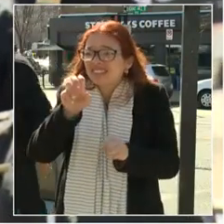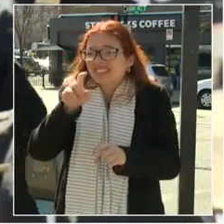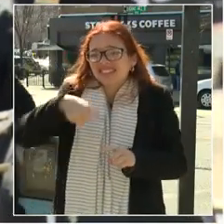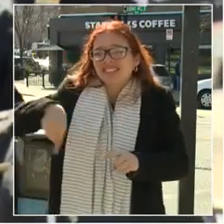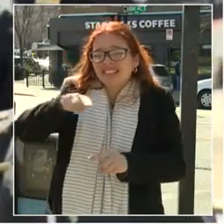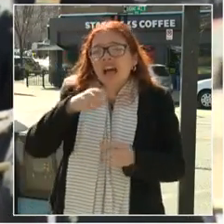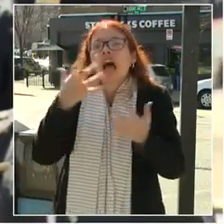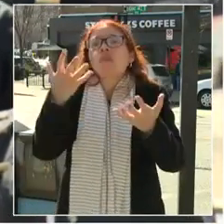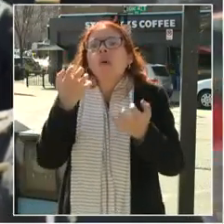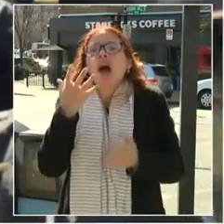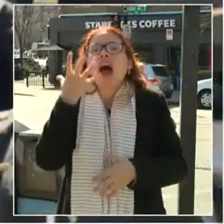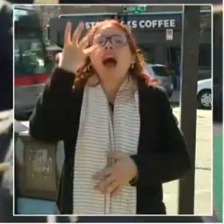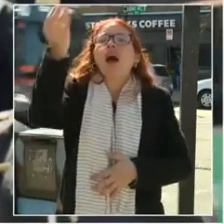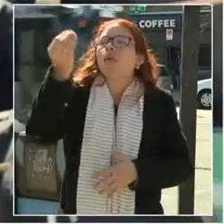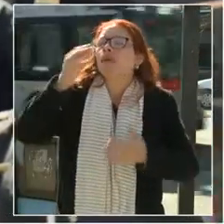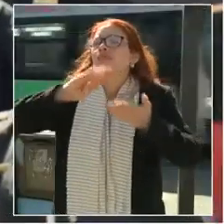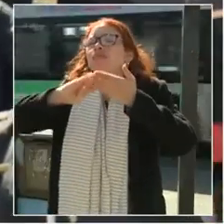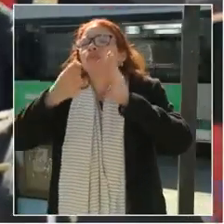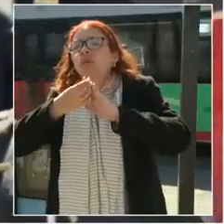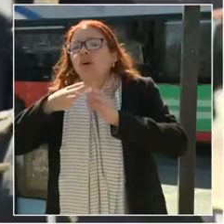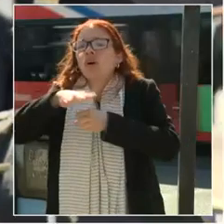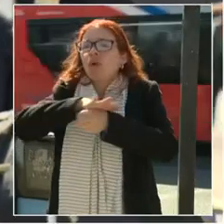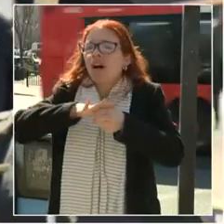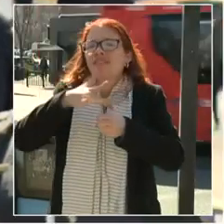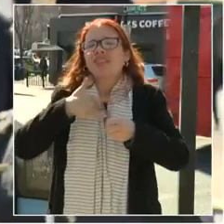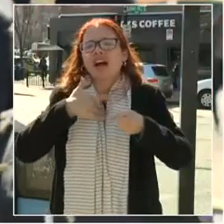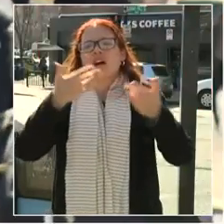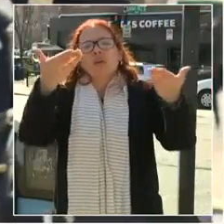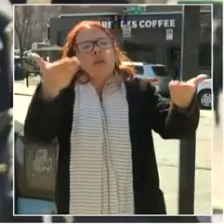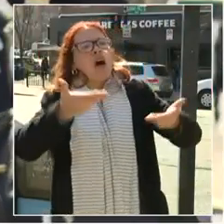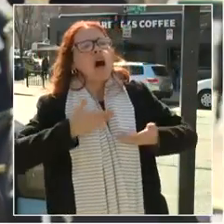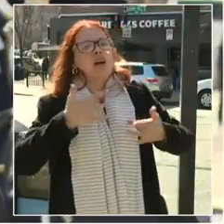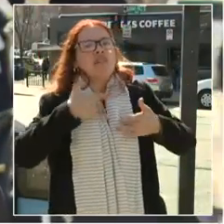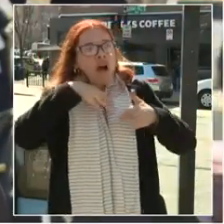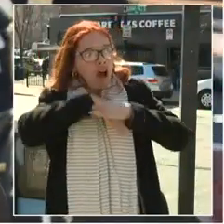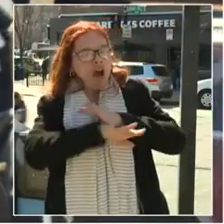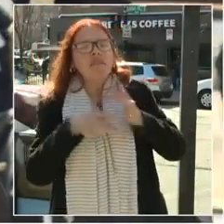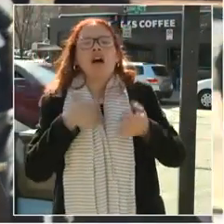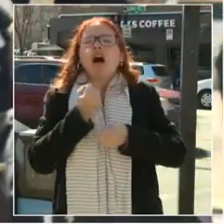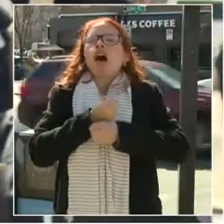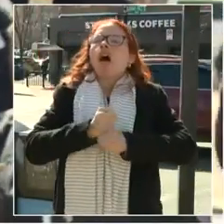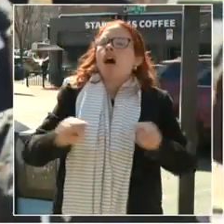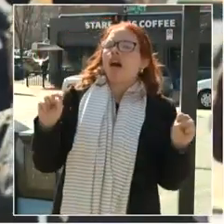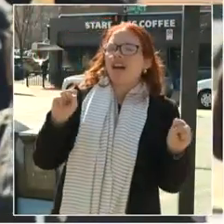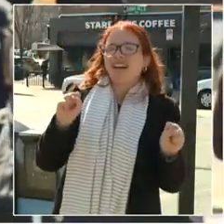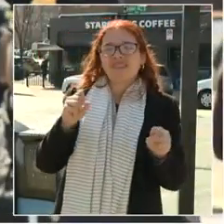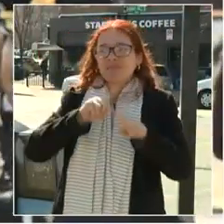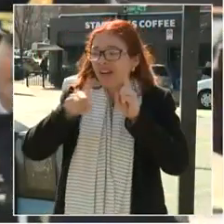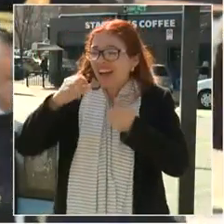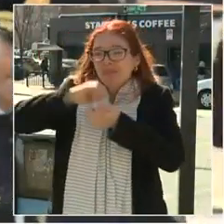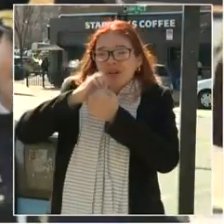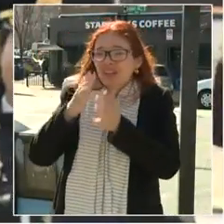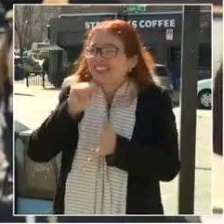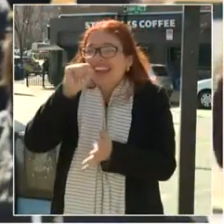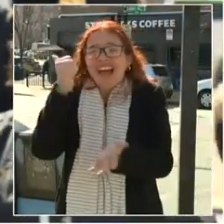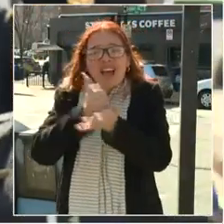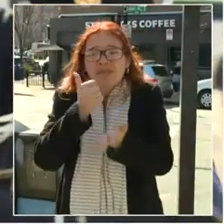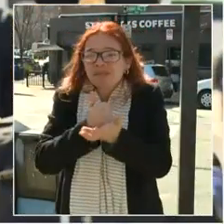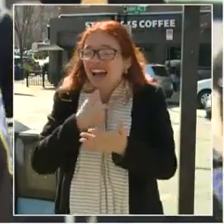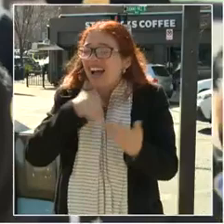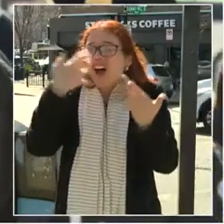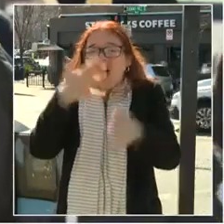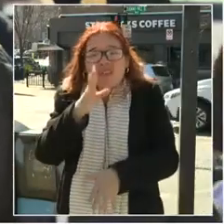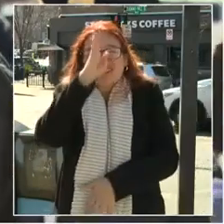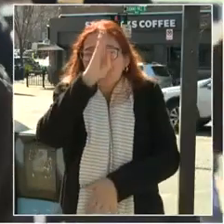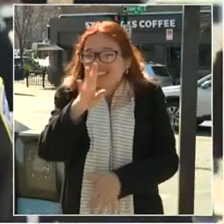guests, our local guests that come in, I also want them to feel safe, but our business partners are not helping. Can you just give a clear, direct message, what